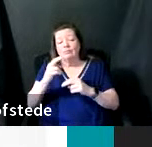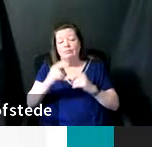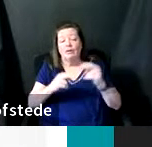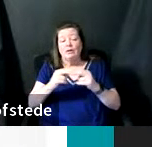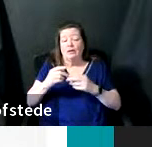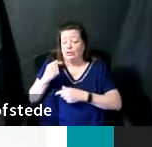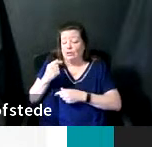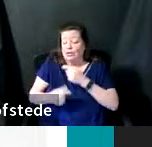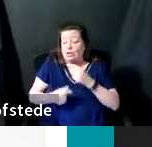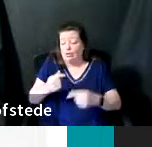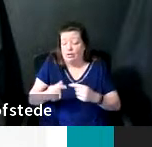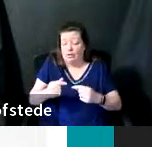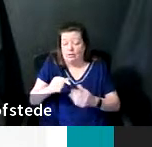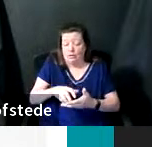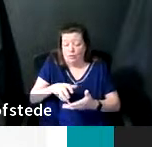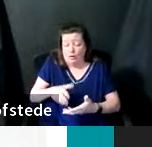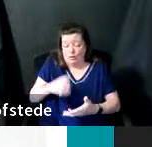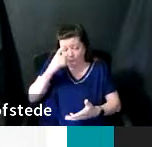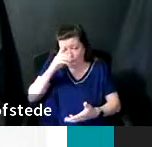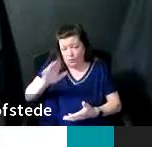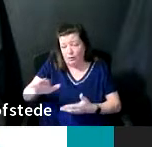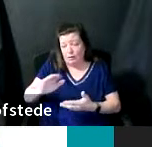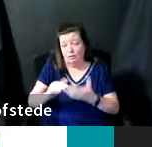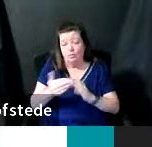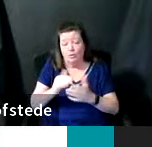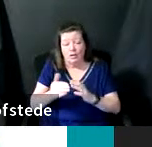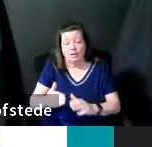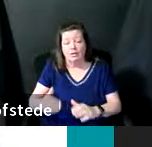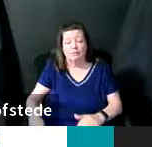communities. Next.